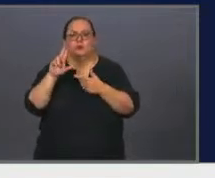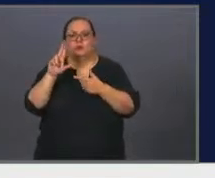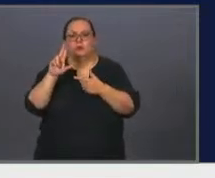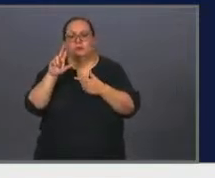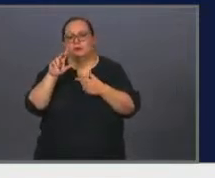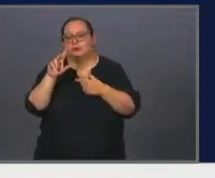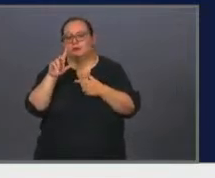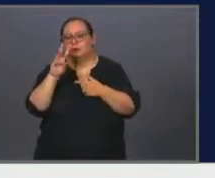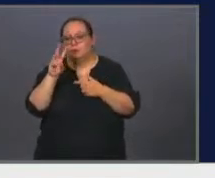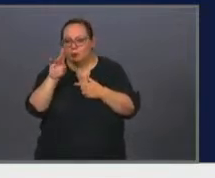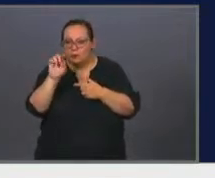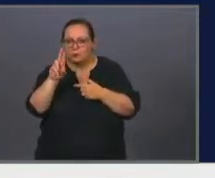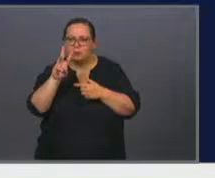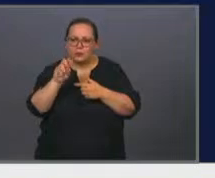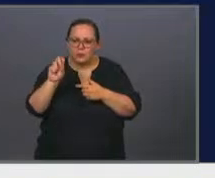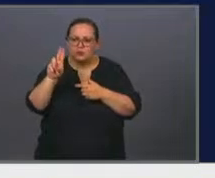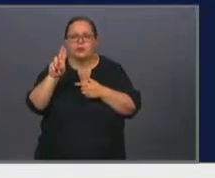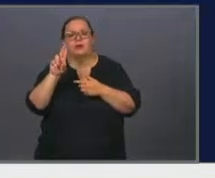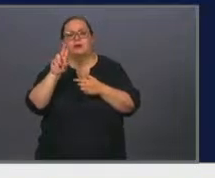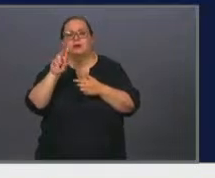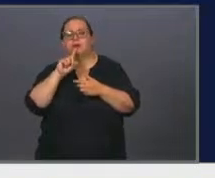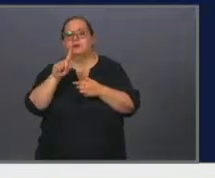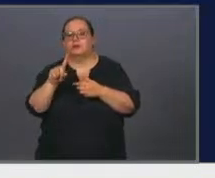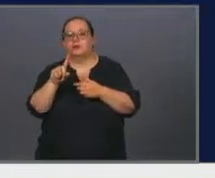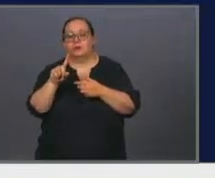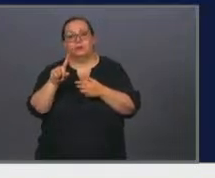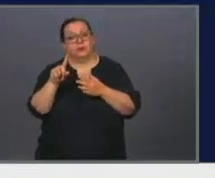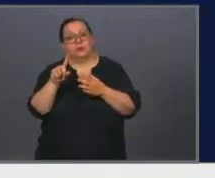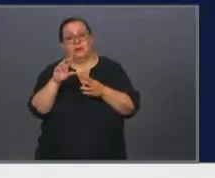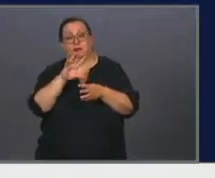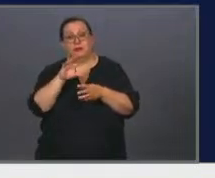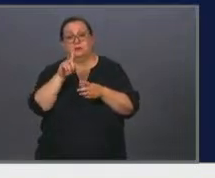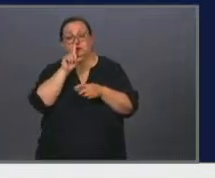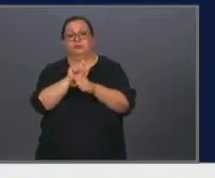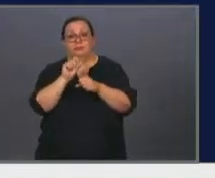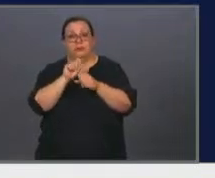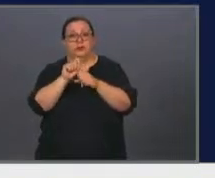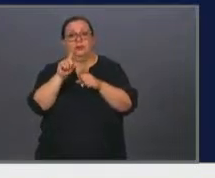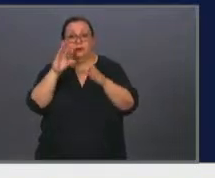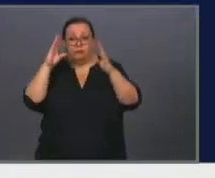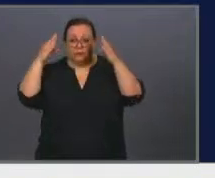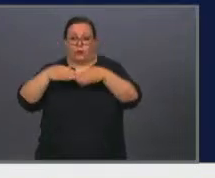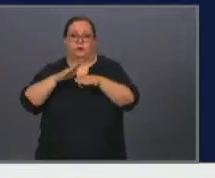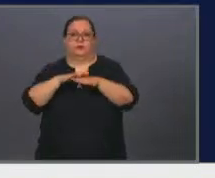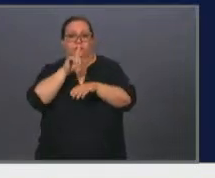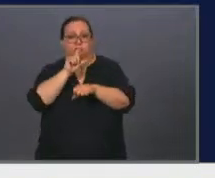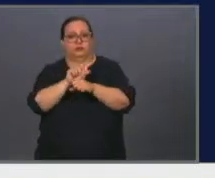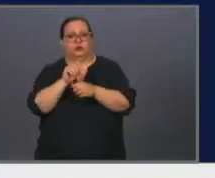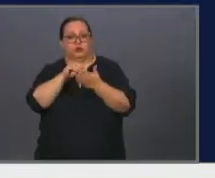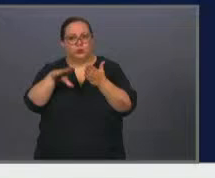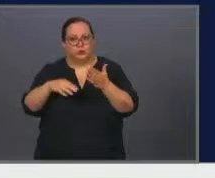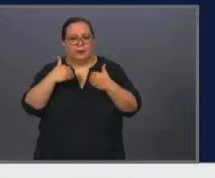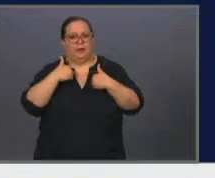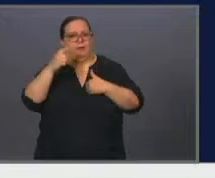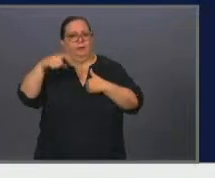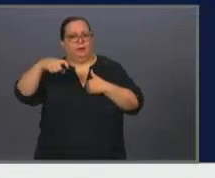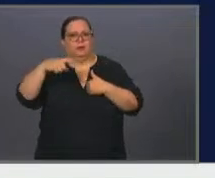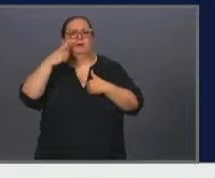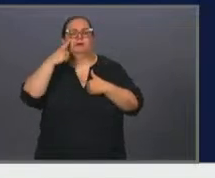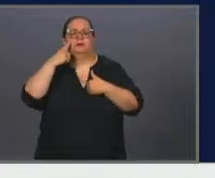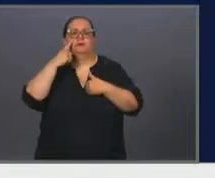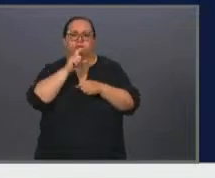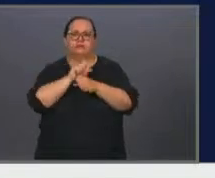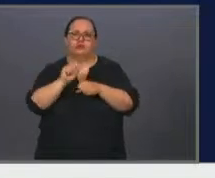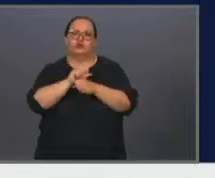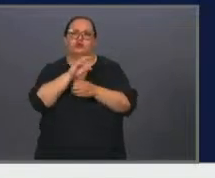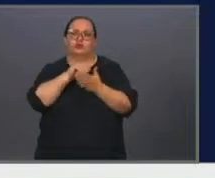new First District boundaries, they are firmly focused on making sure their students have what they need to go and get jobs and have successful careers, because then